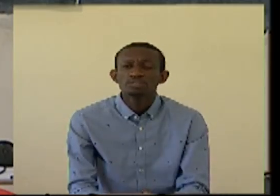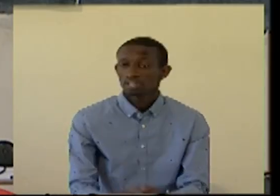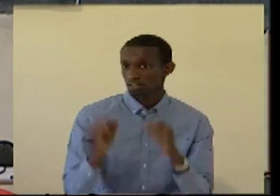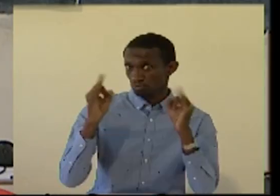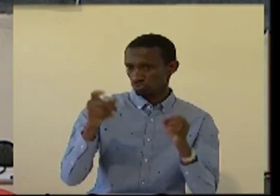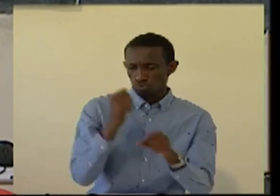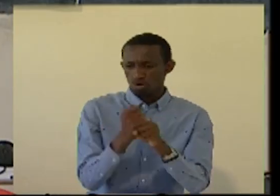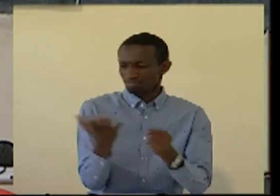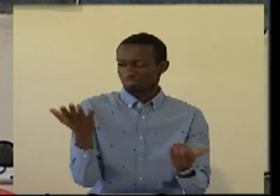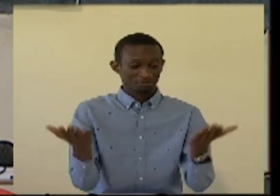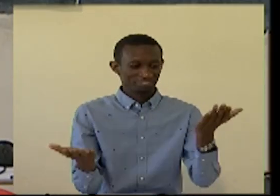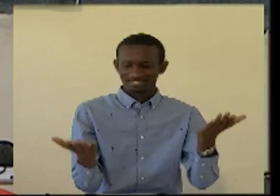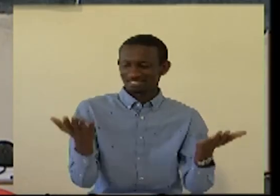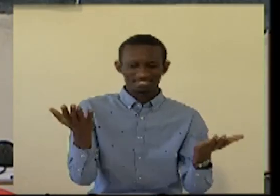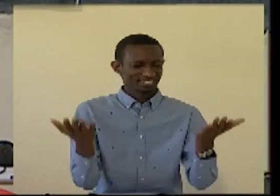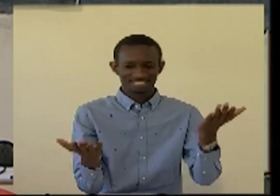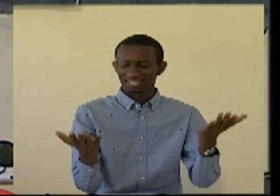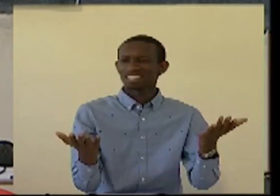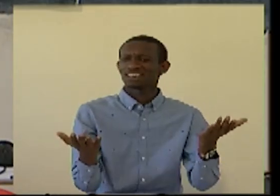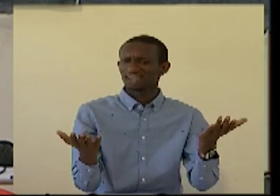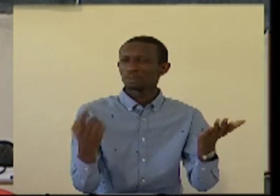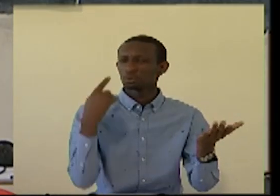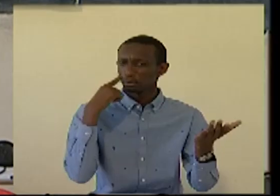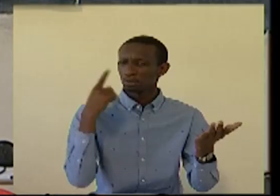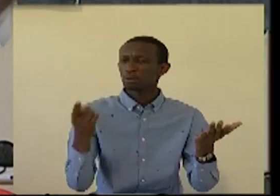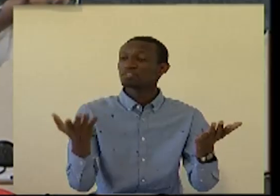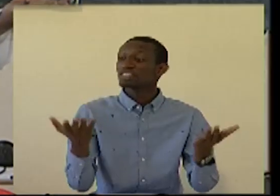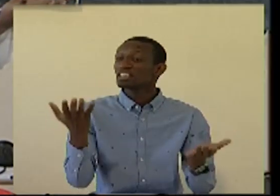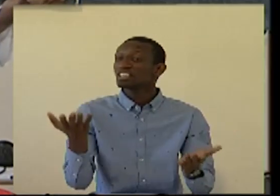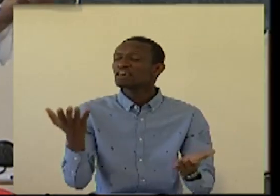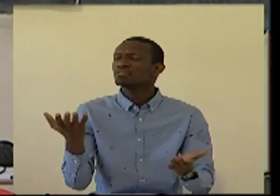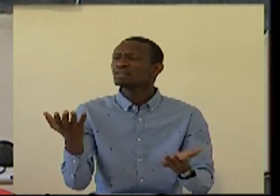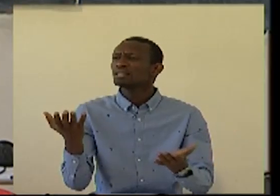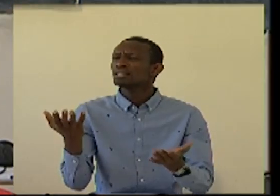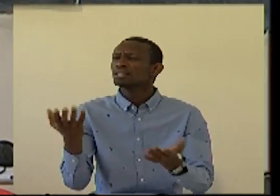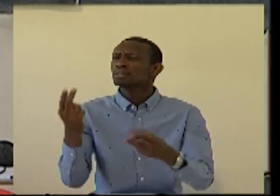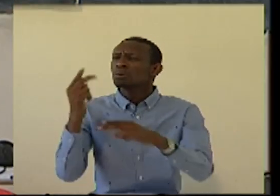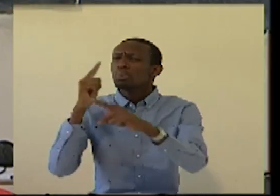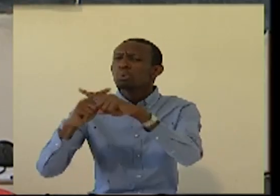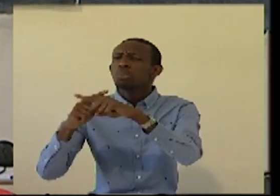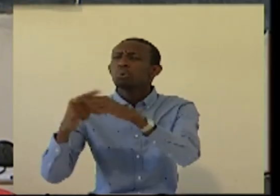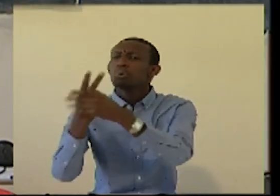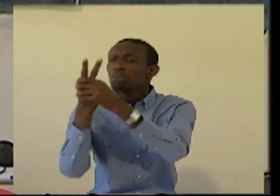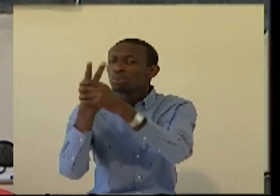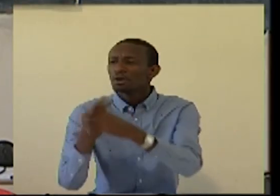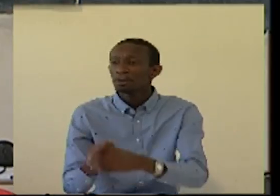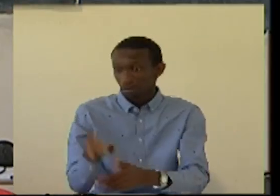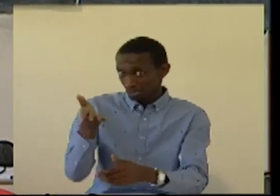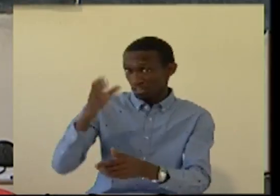When you compare, you find it to be weighing double of carbon. And because it is